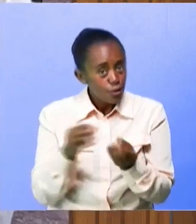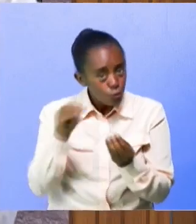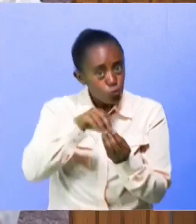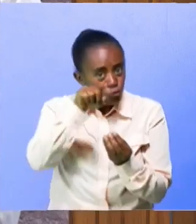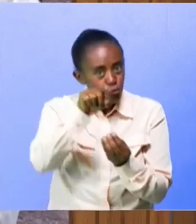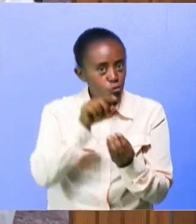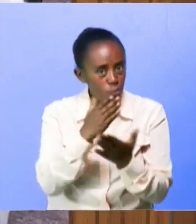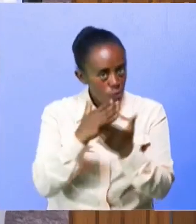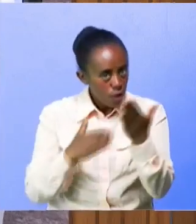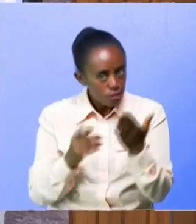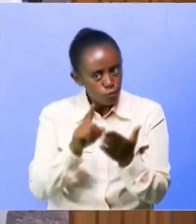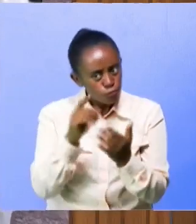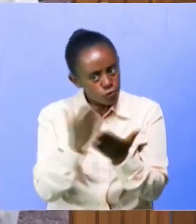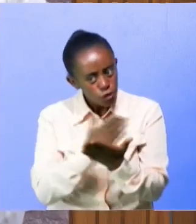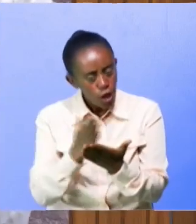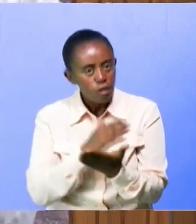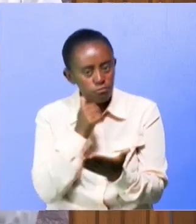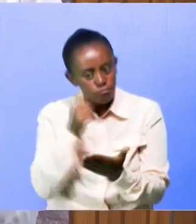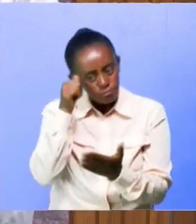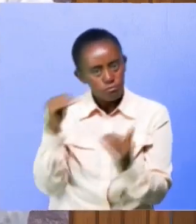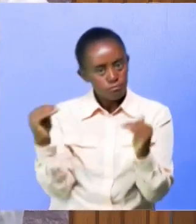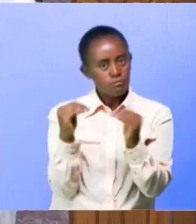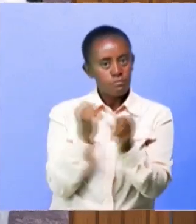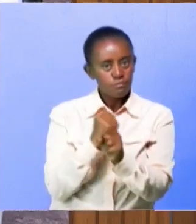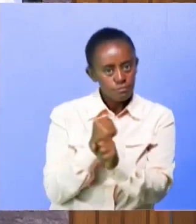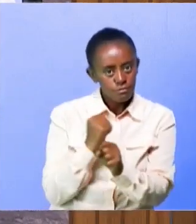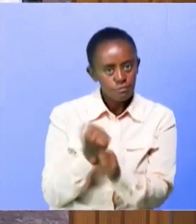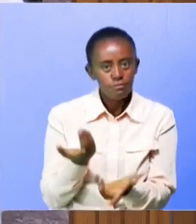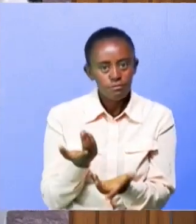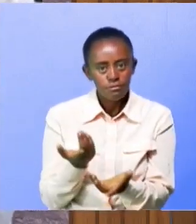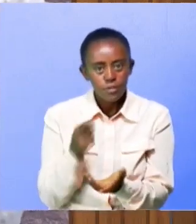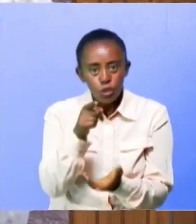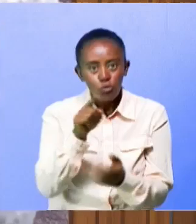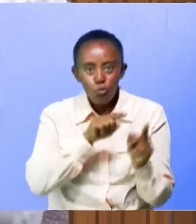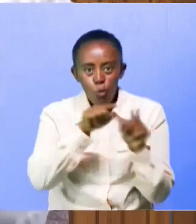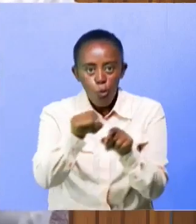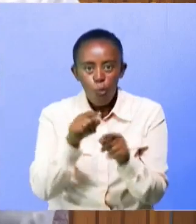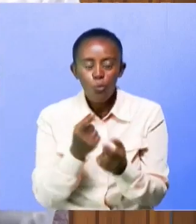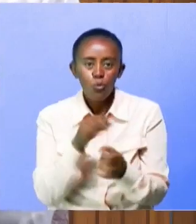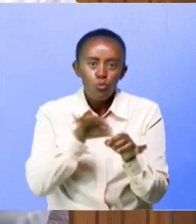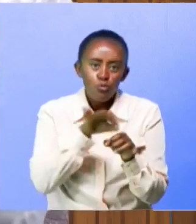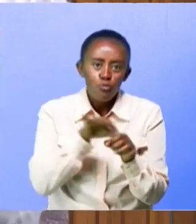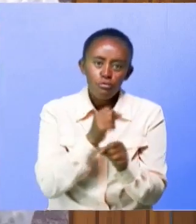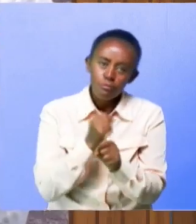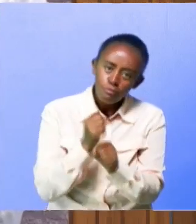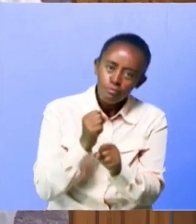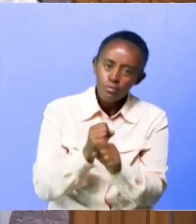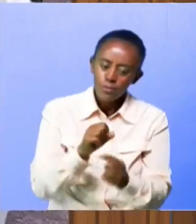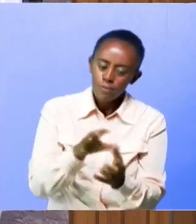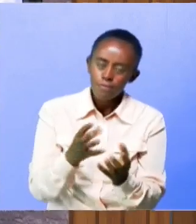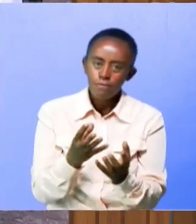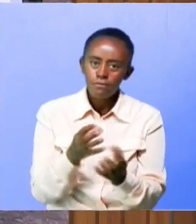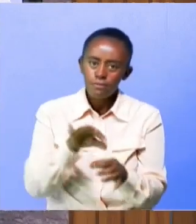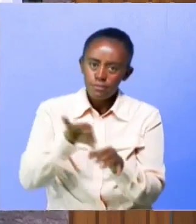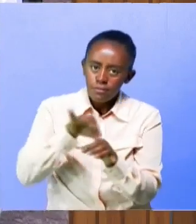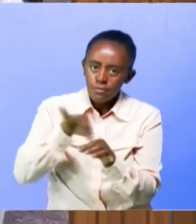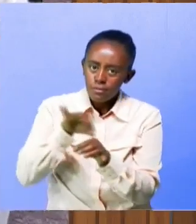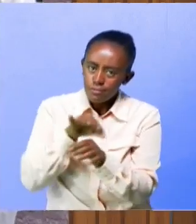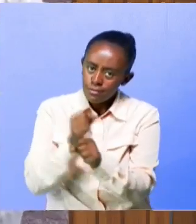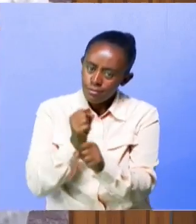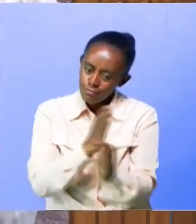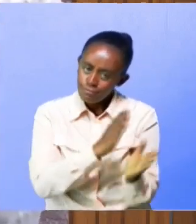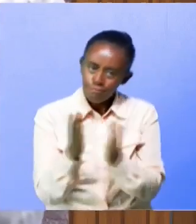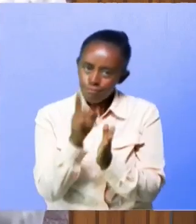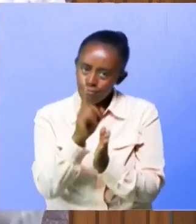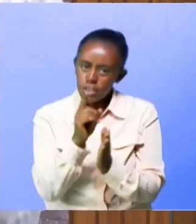part. You should go and share them. You should go and serve in the kitchen. Get me? Try to prepare